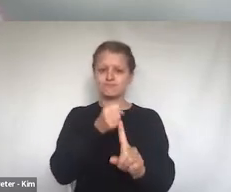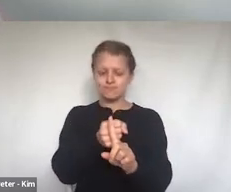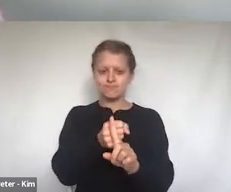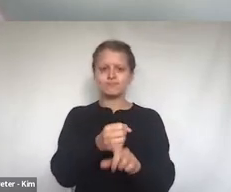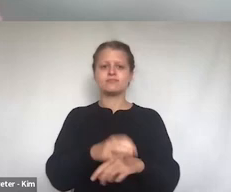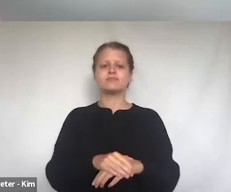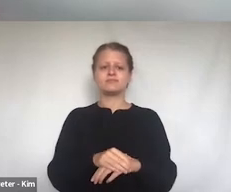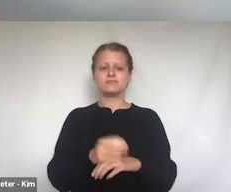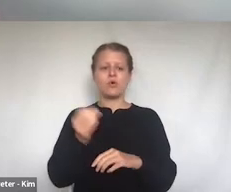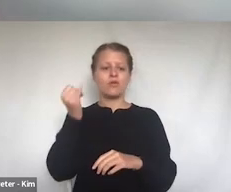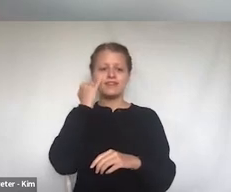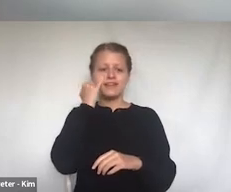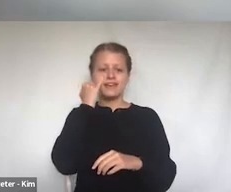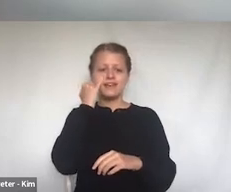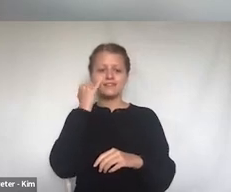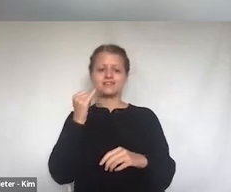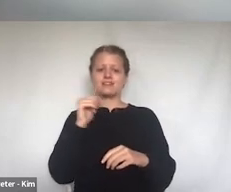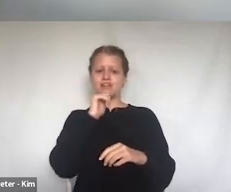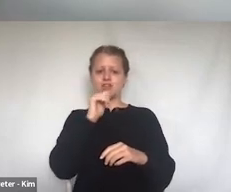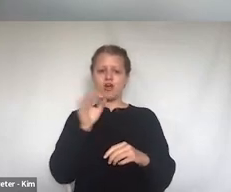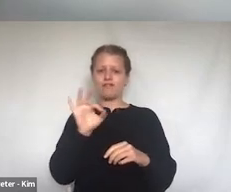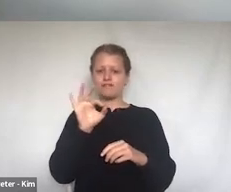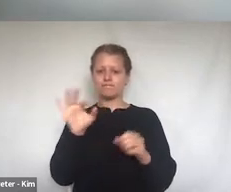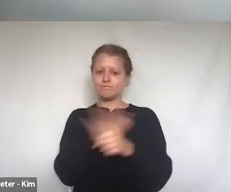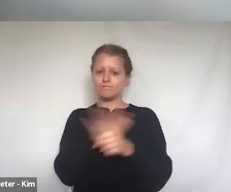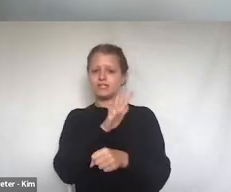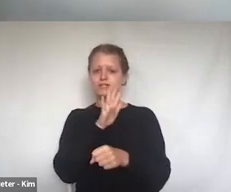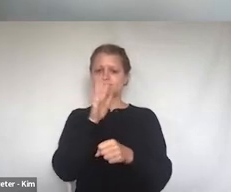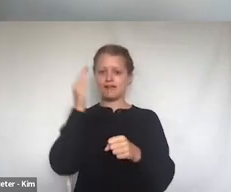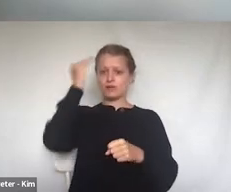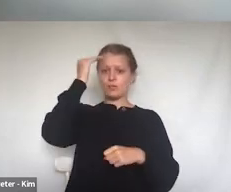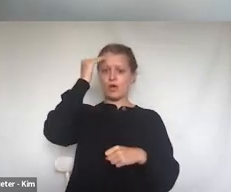we're experiencing early signs of heat illness, but then also that can link to some of